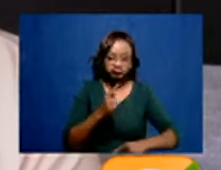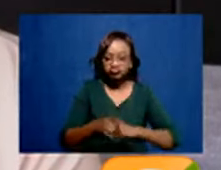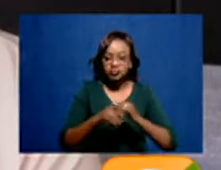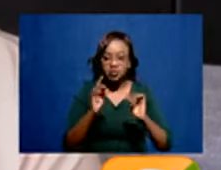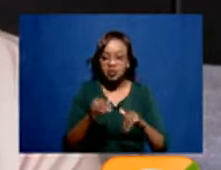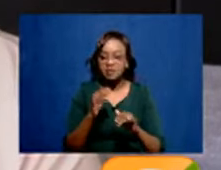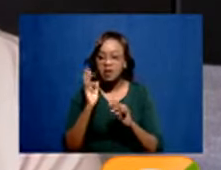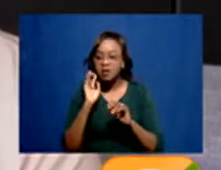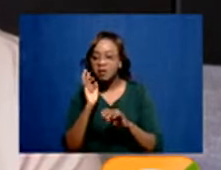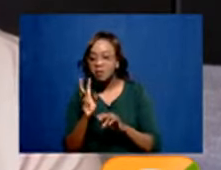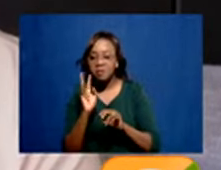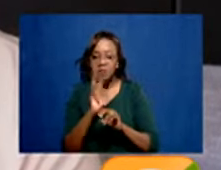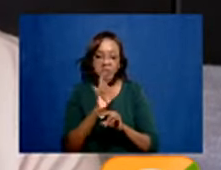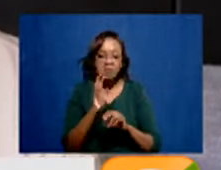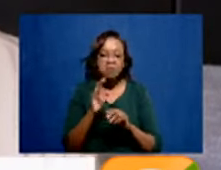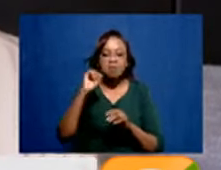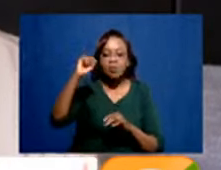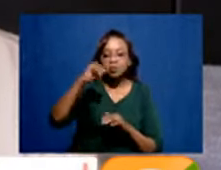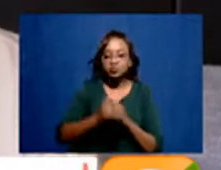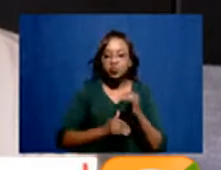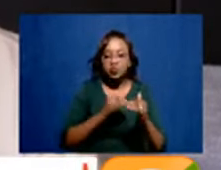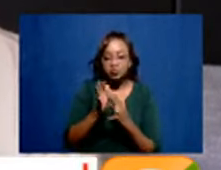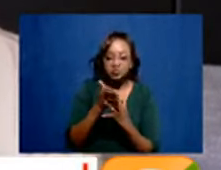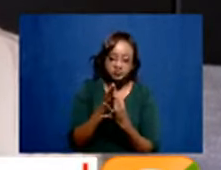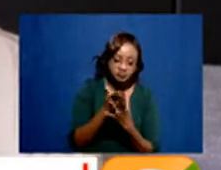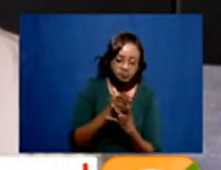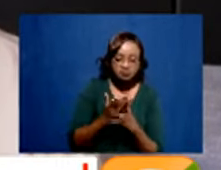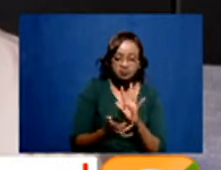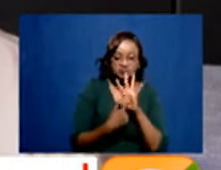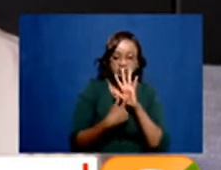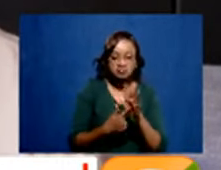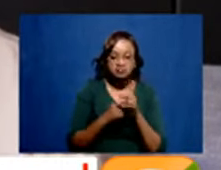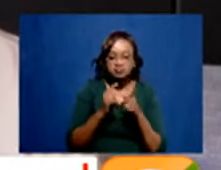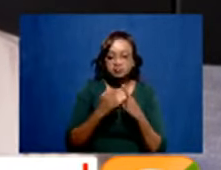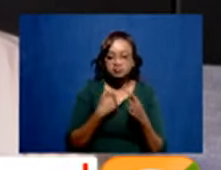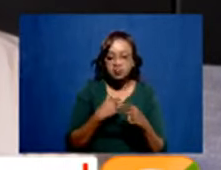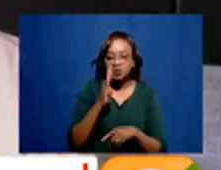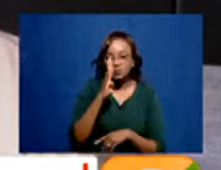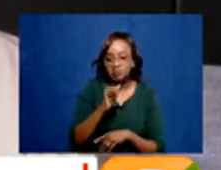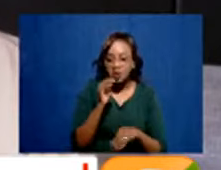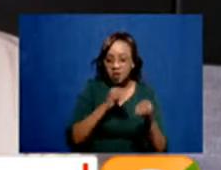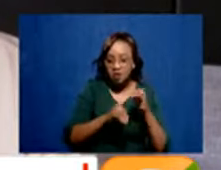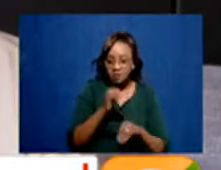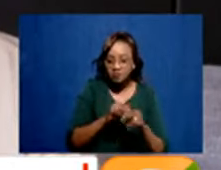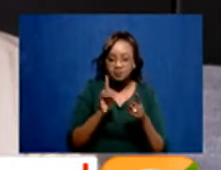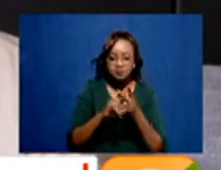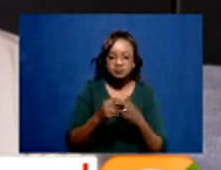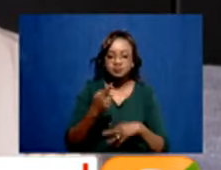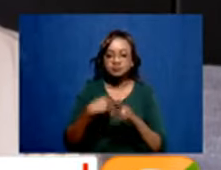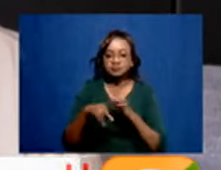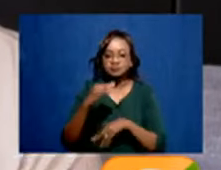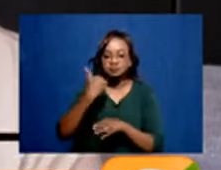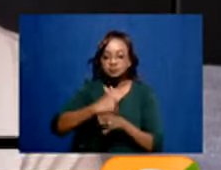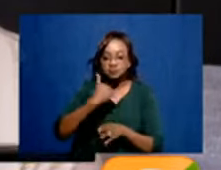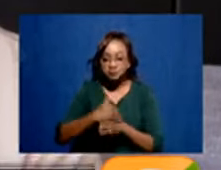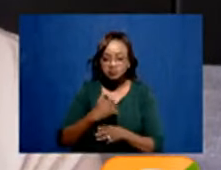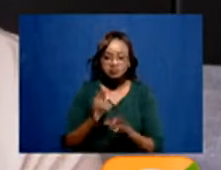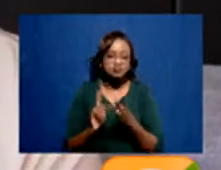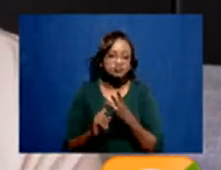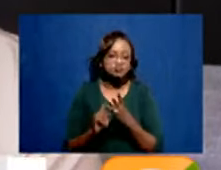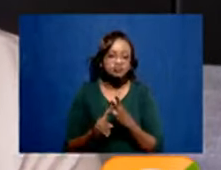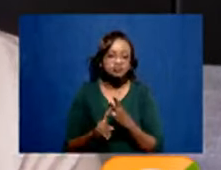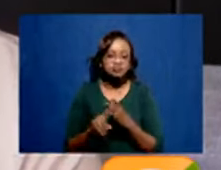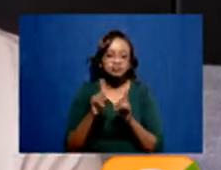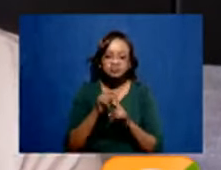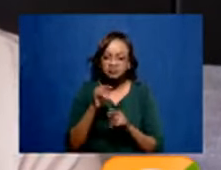political processes. One of them is to conduct by-elections. Another one is to review boundaries. And these